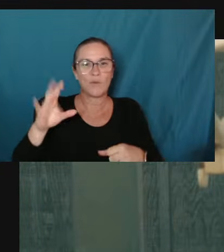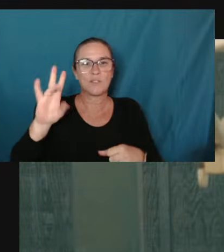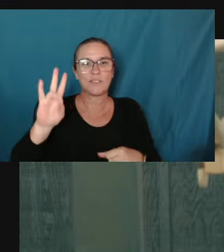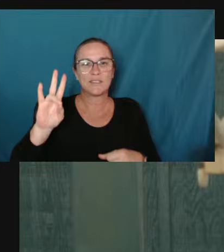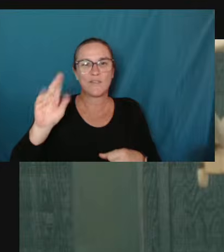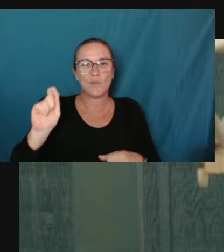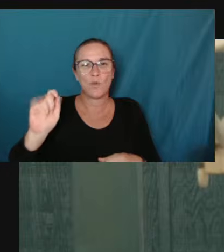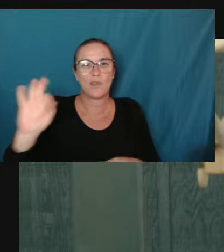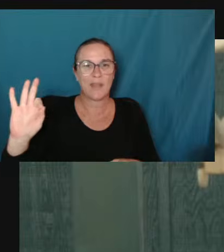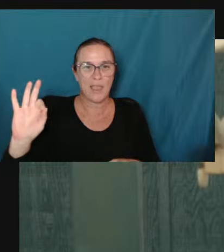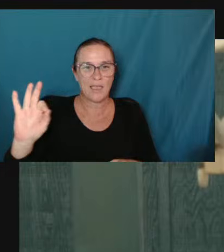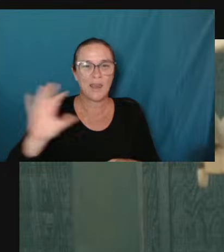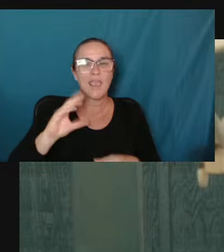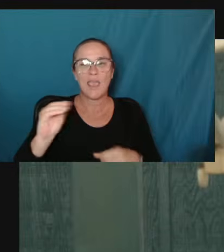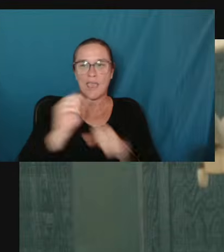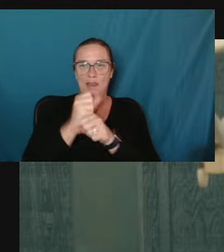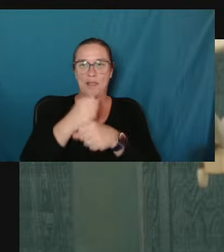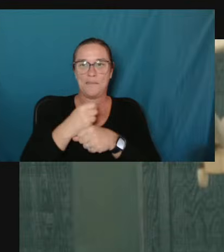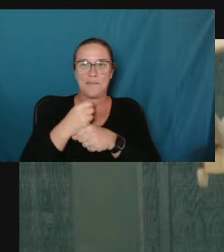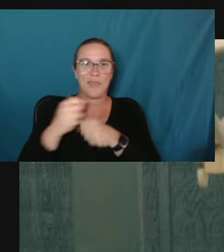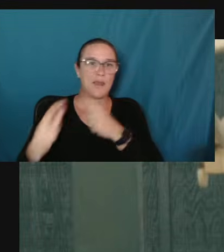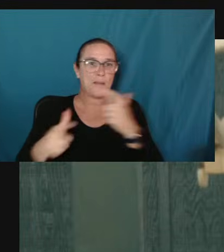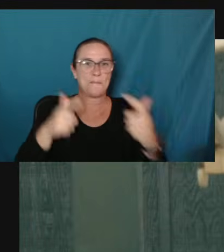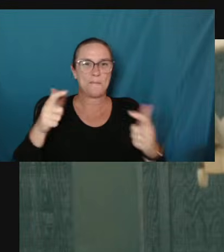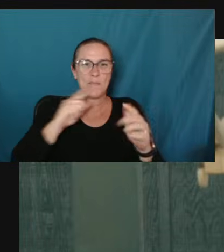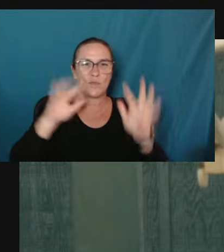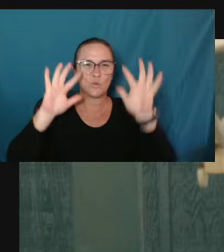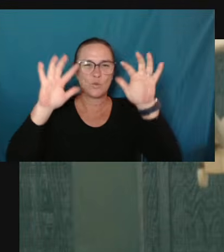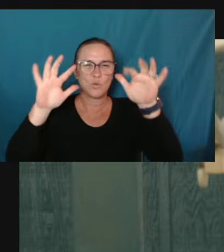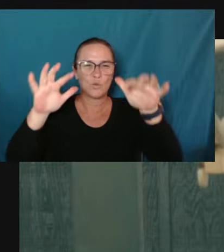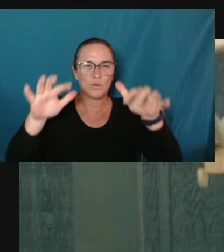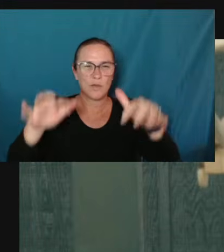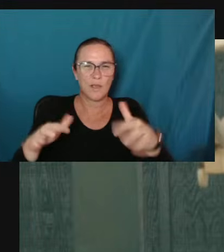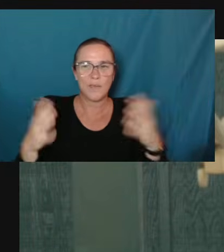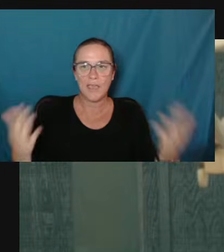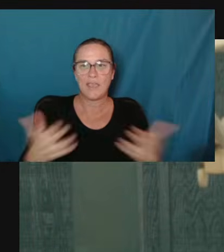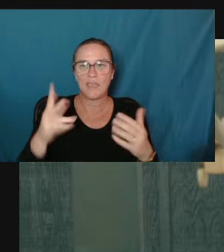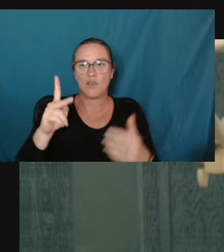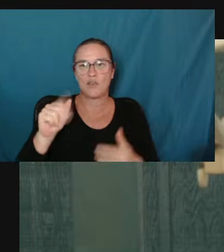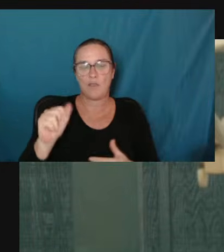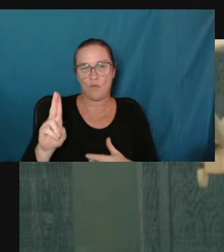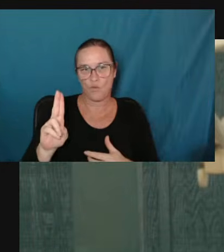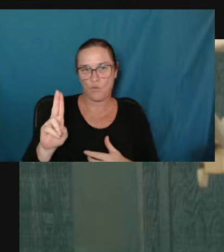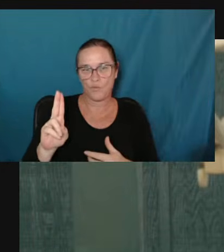it generated a phenomenal tsunami locally here in Ka'u.